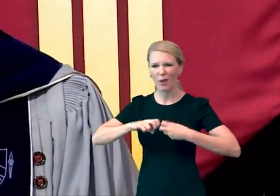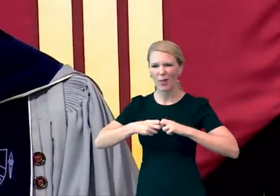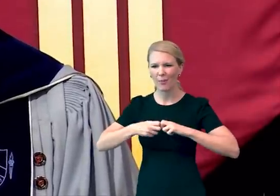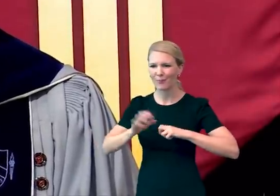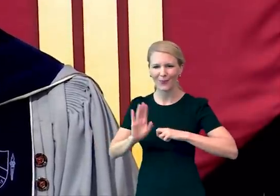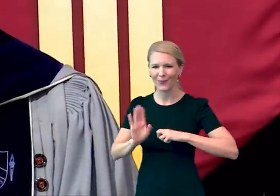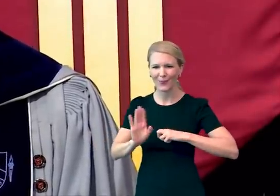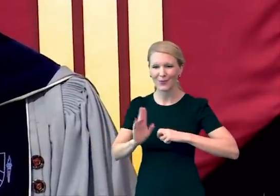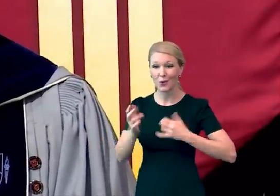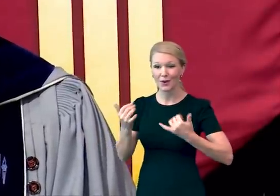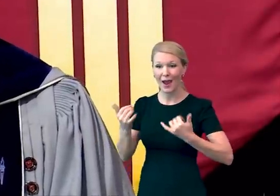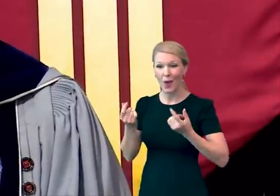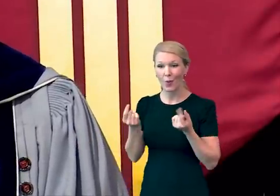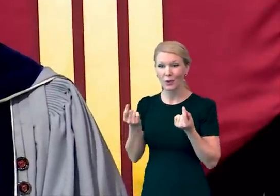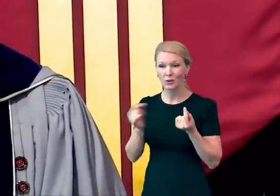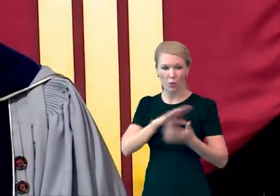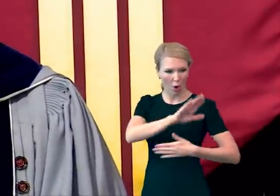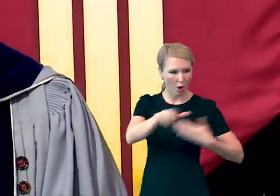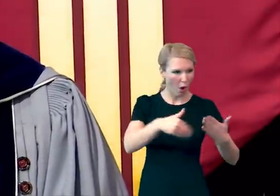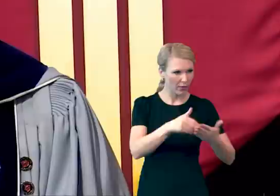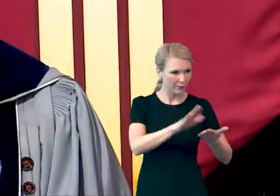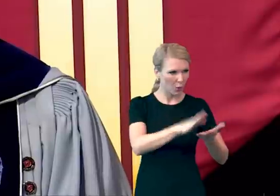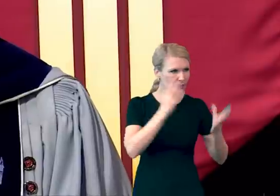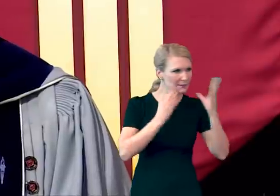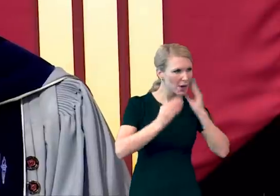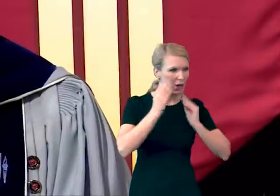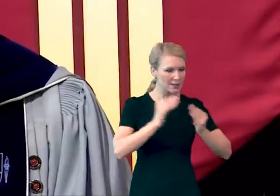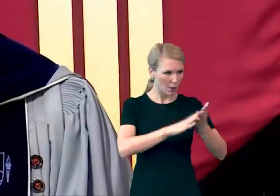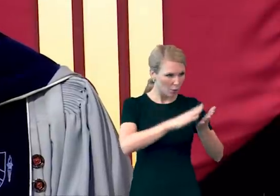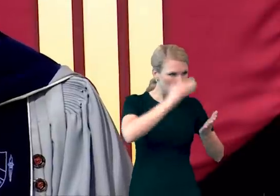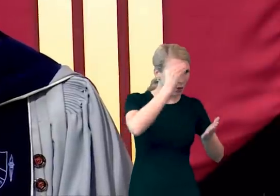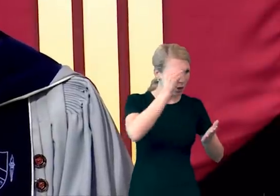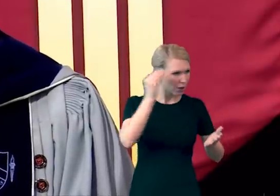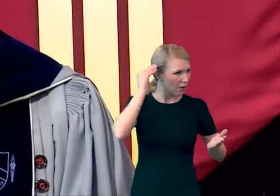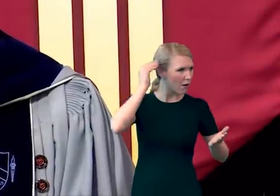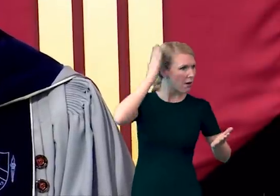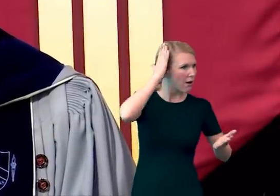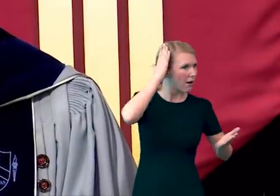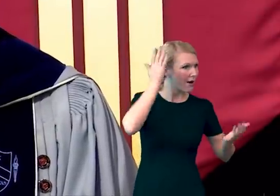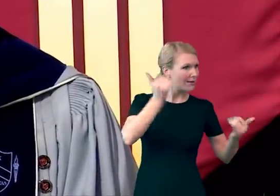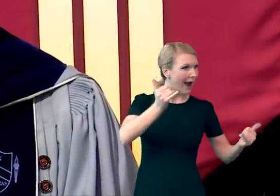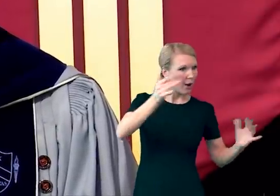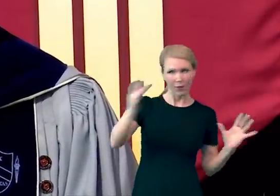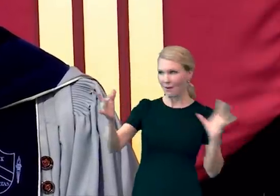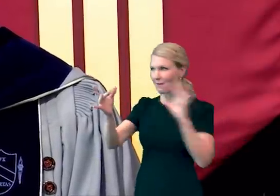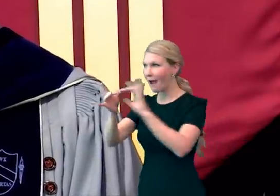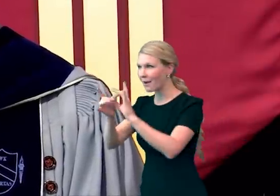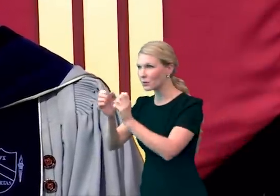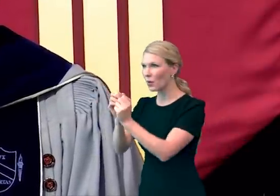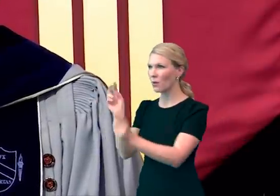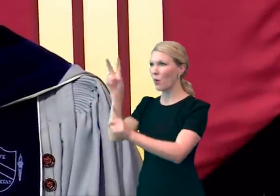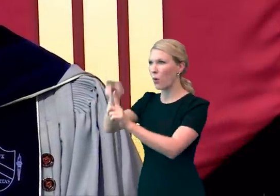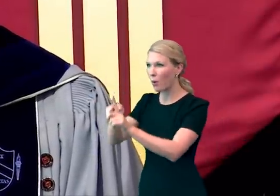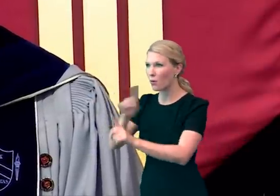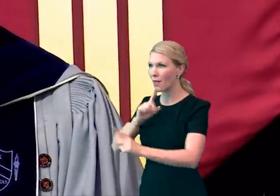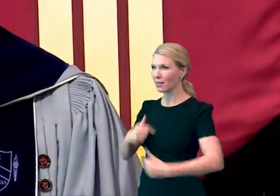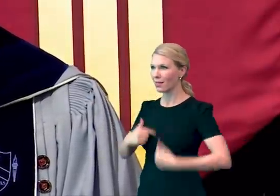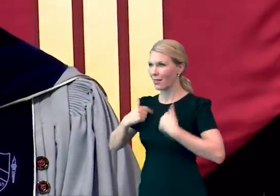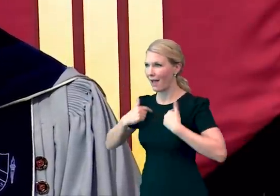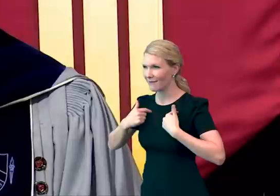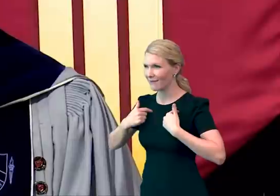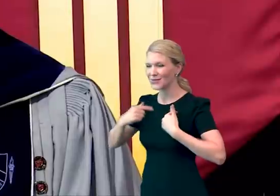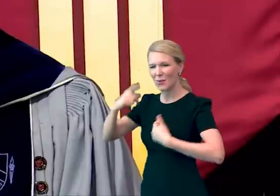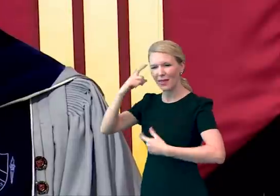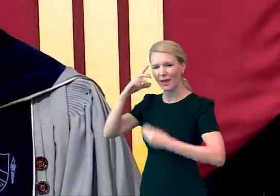anthropology problem or a chemistry problem. You will instead be challenged to connect your learning and your experiences across multiple